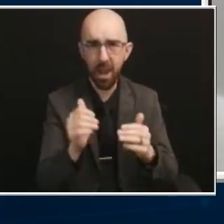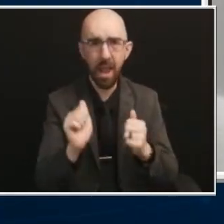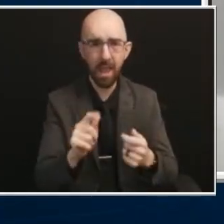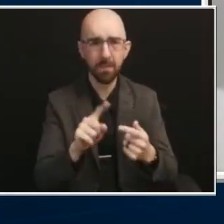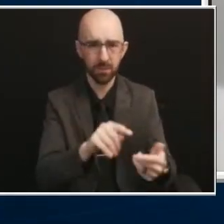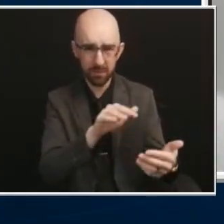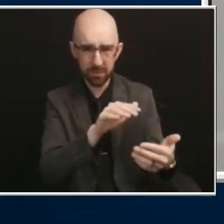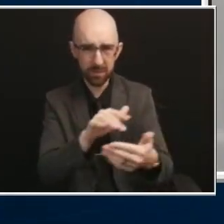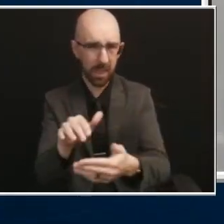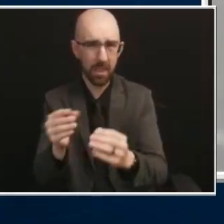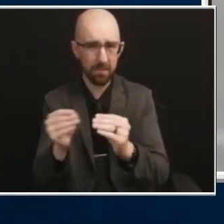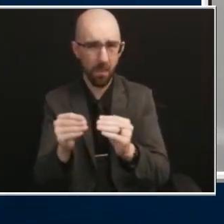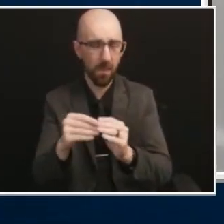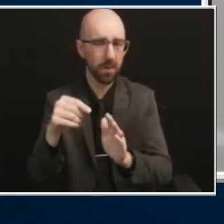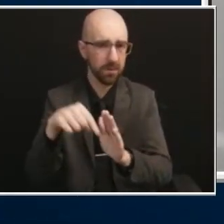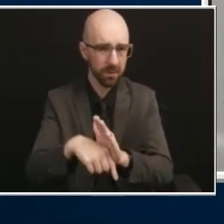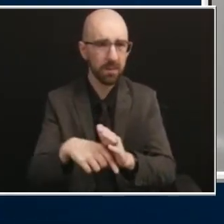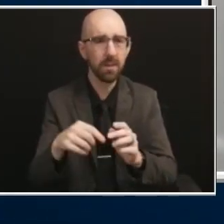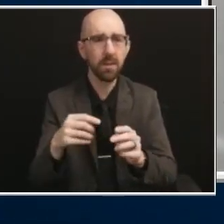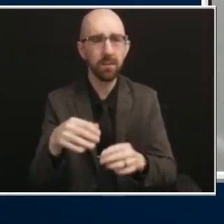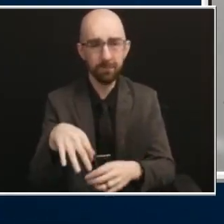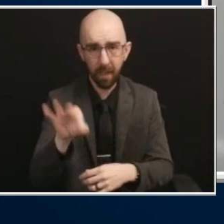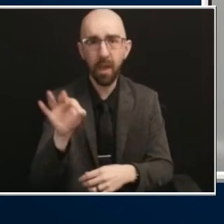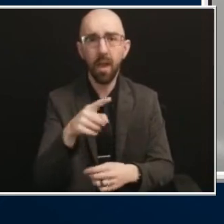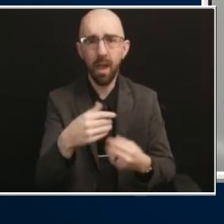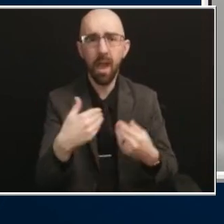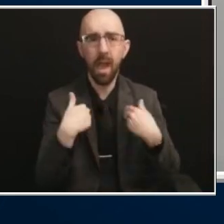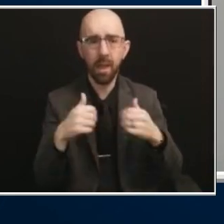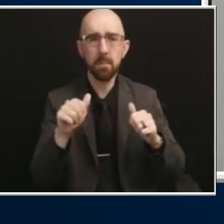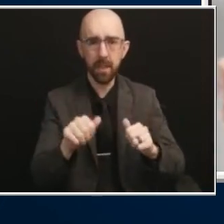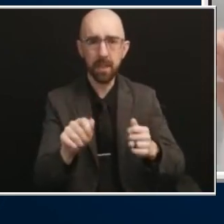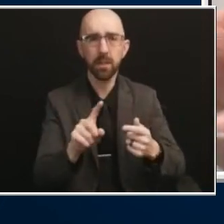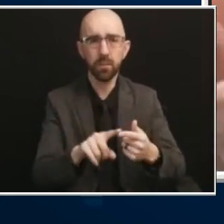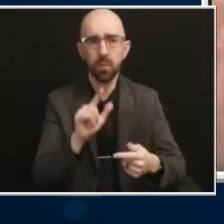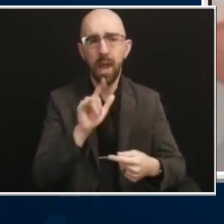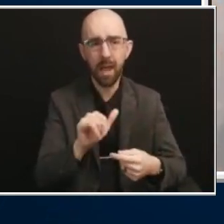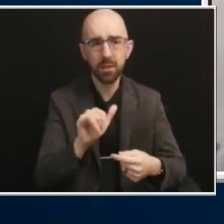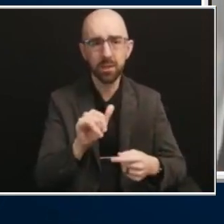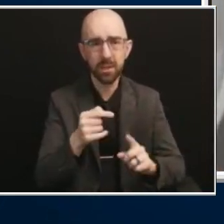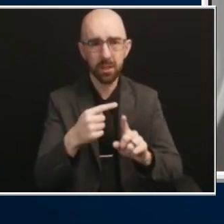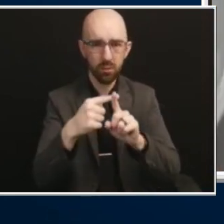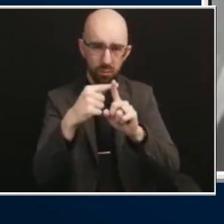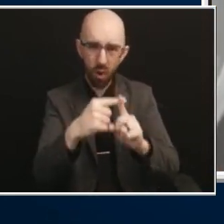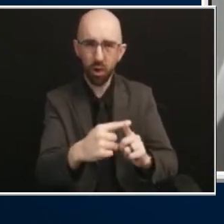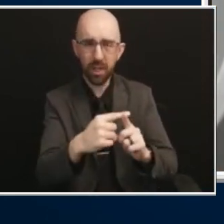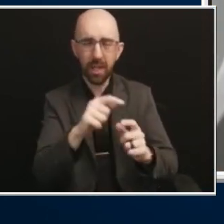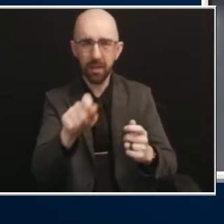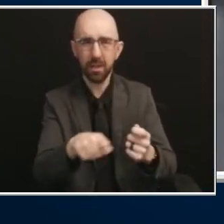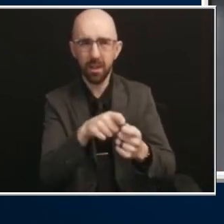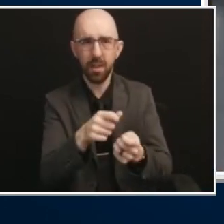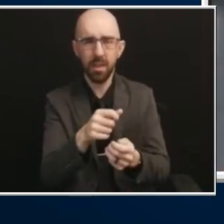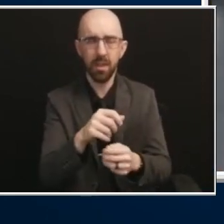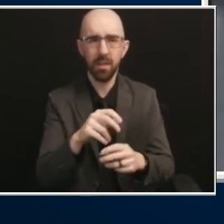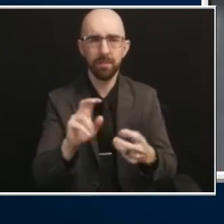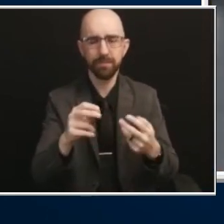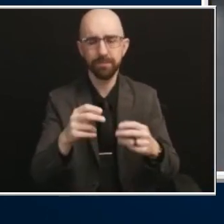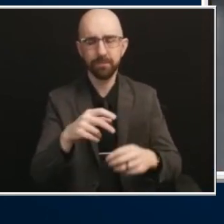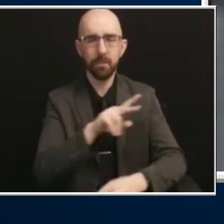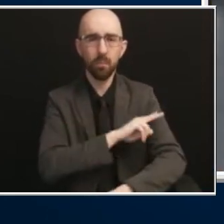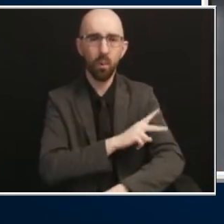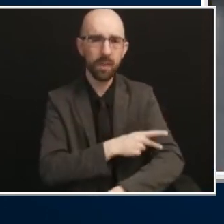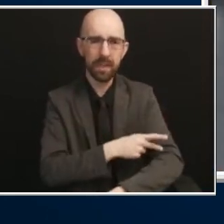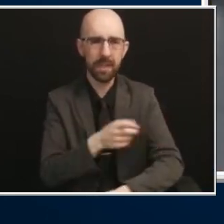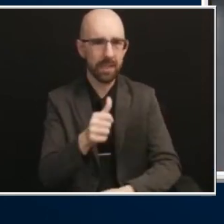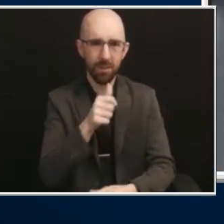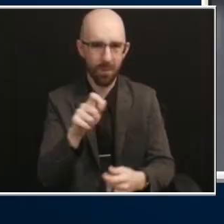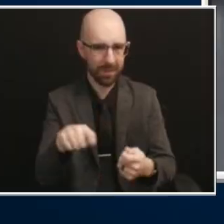further to see that it has the ability to actually target certain proteins, which they won't necessarily tell us